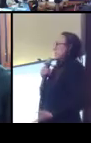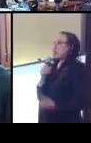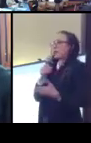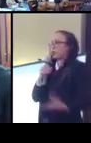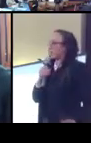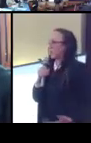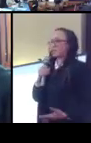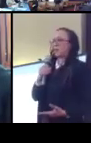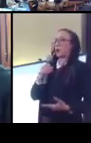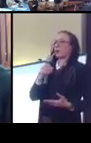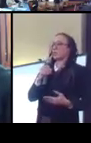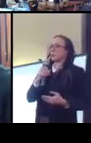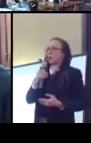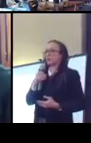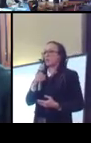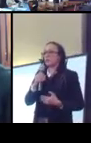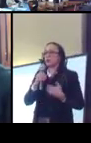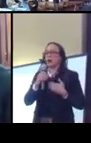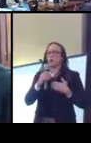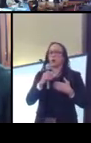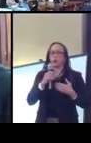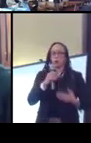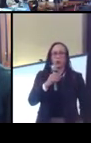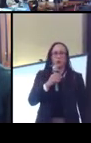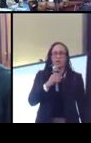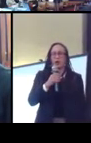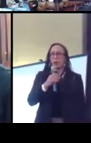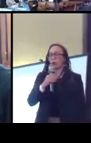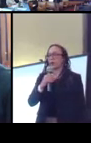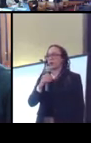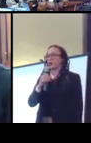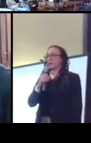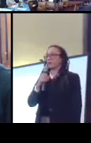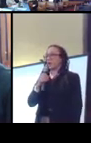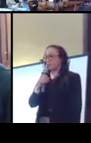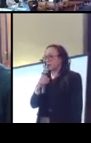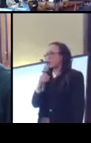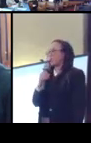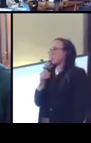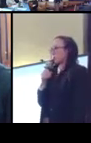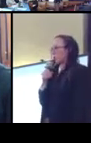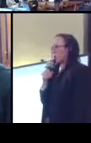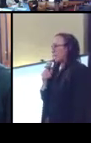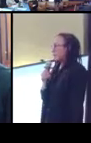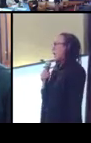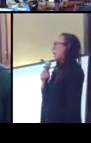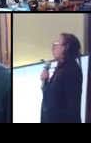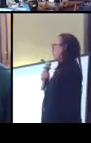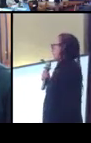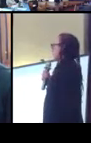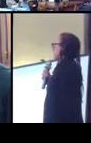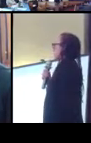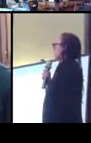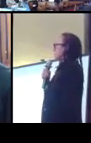The names listed are everyone that has been a part of this process. We were thrilled with the outpouring of effort and support and